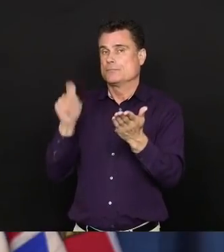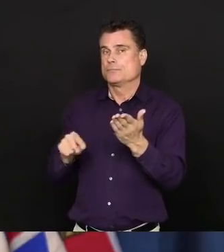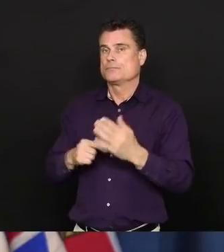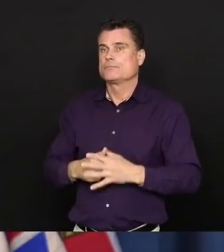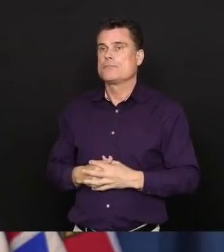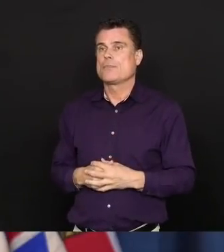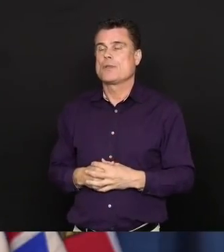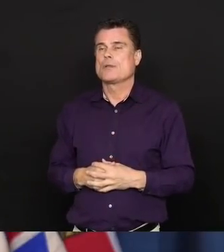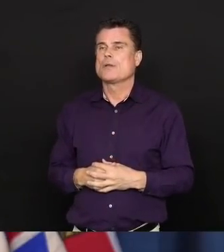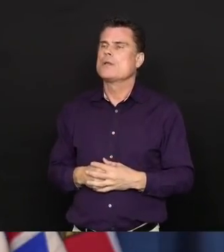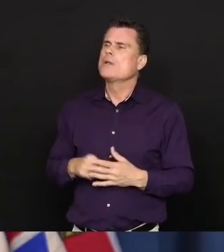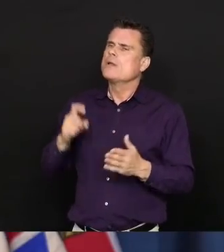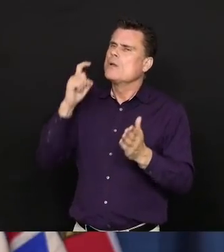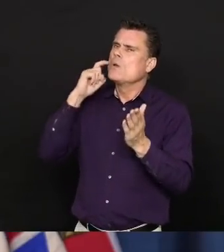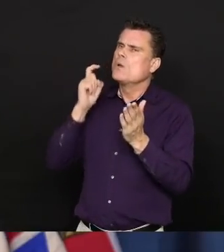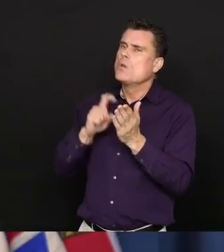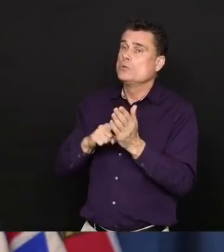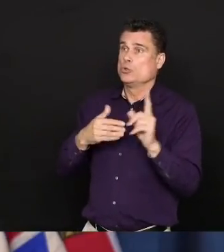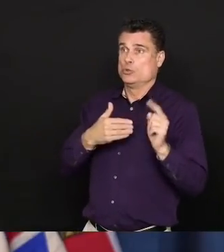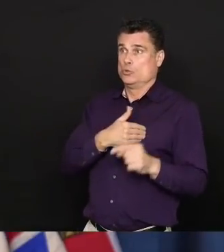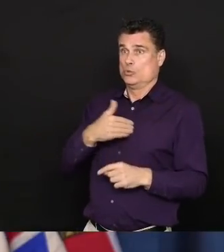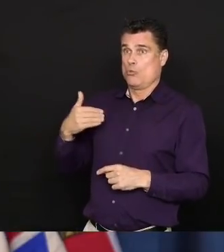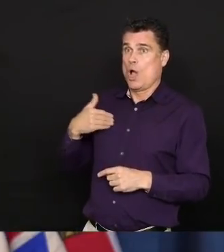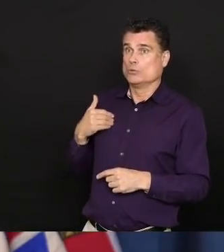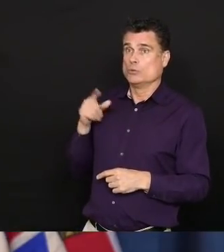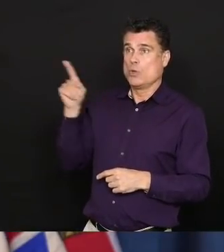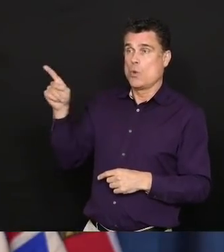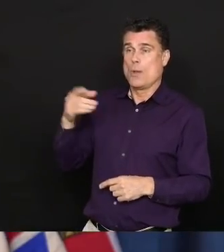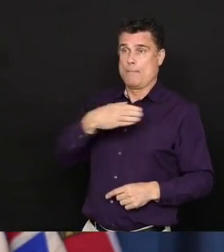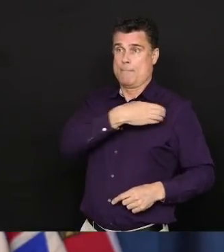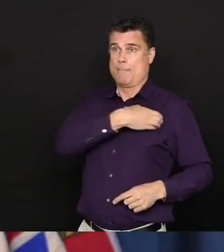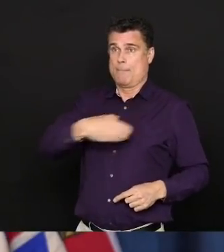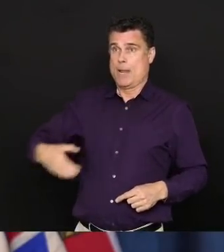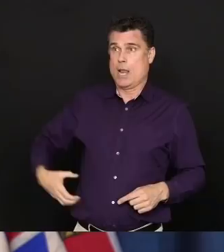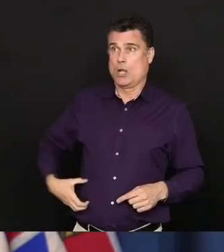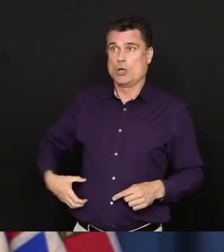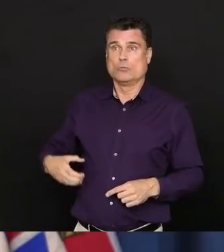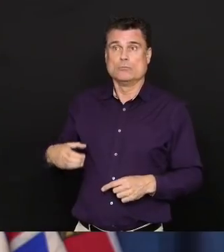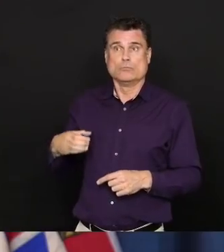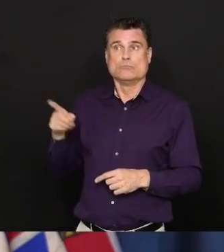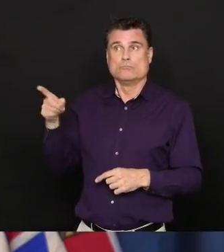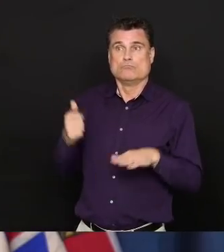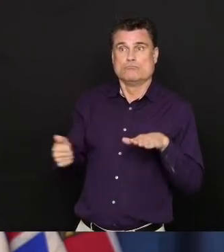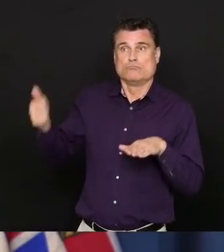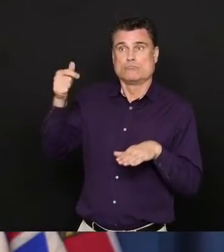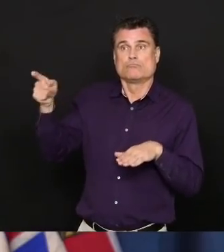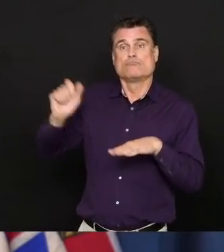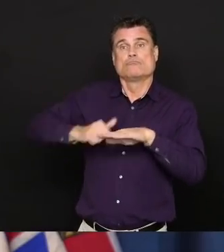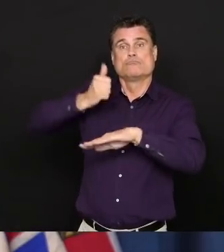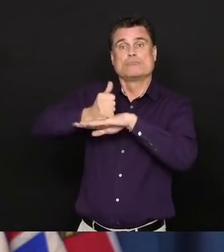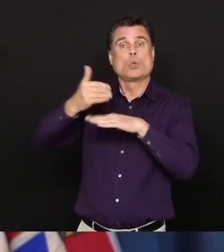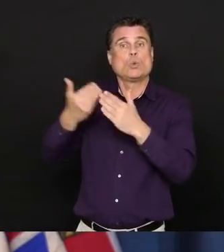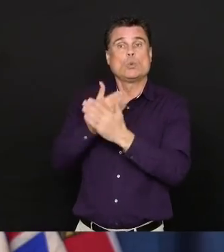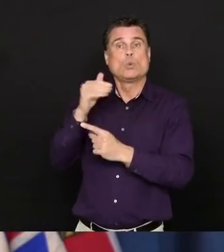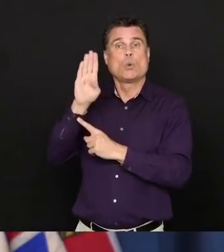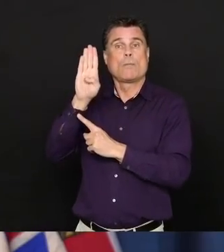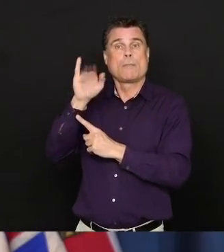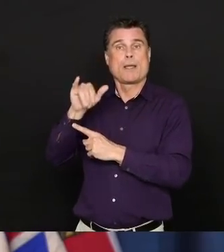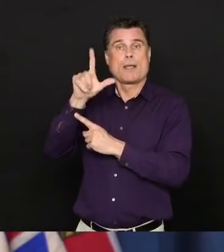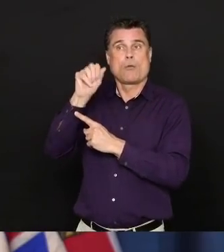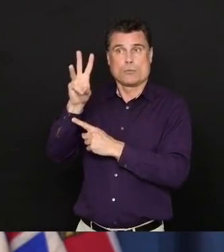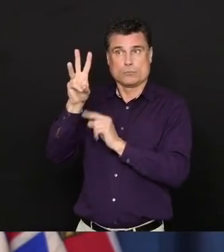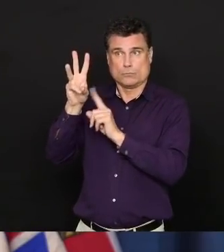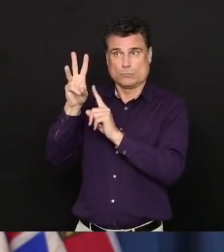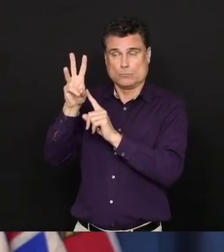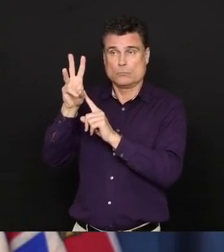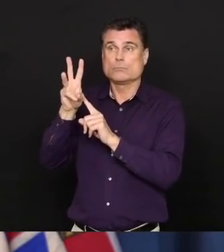there had put in a bylaw that's pretty black and white, finding people who are standing within 2 meters if